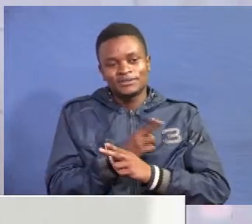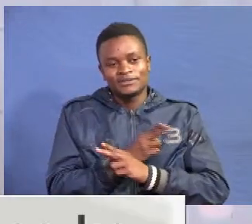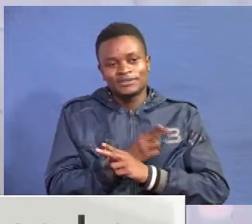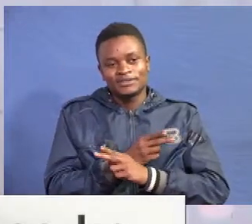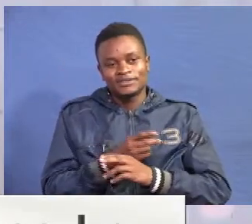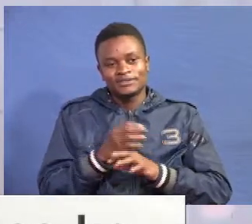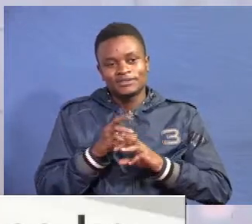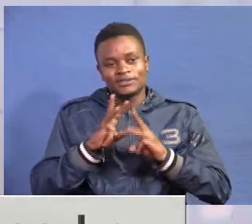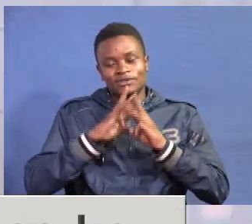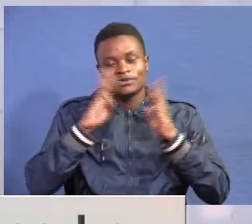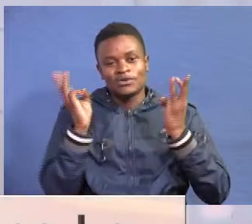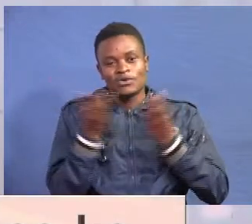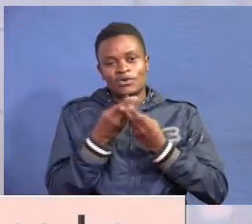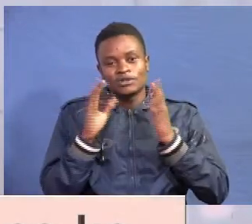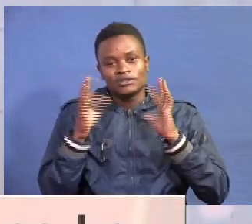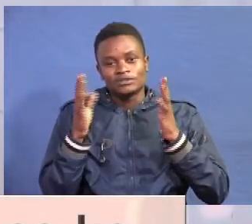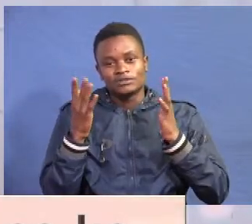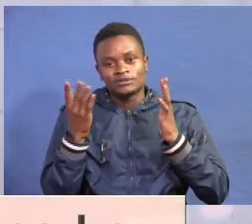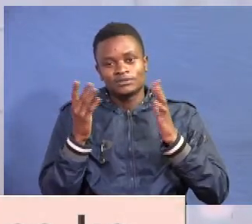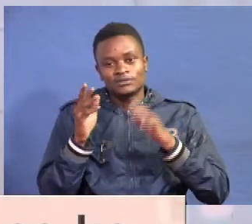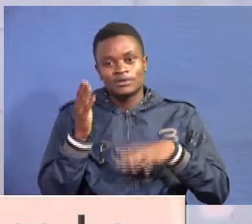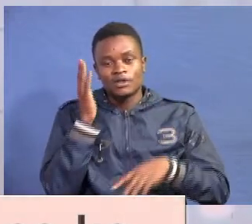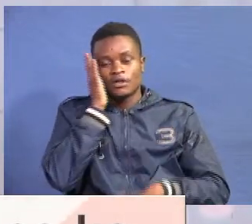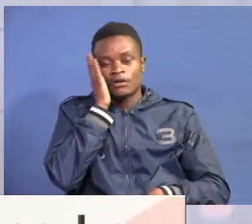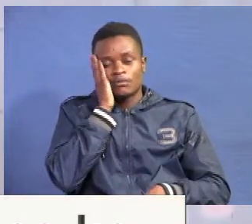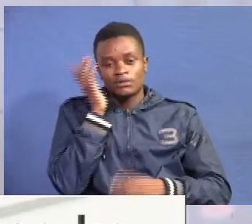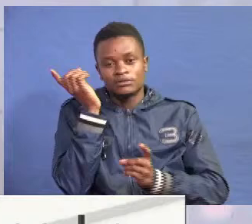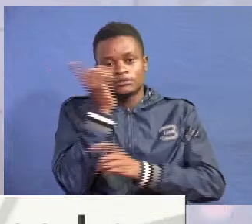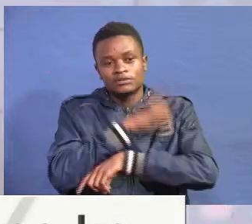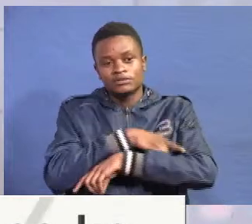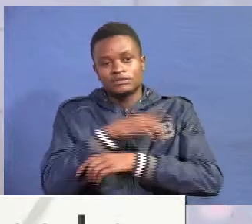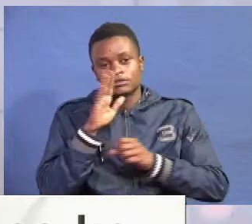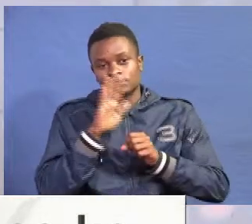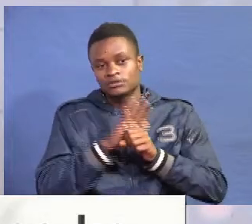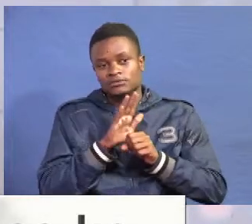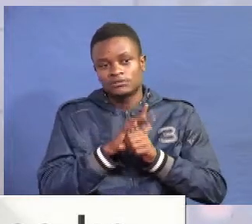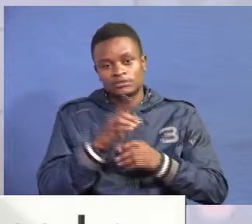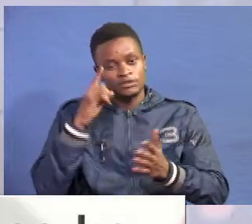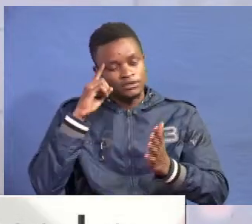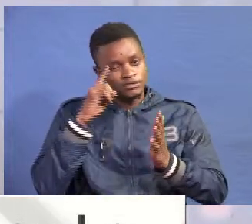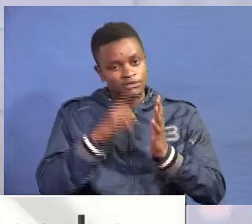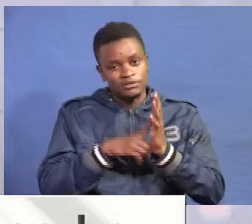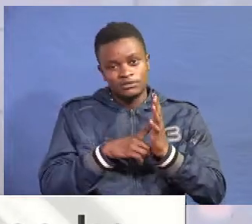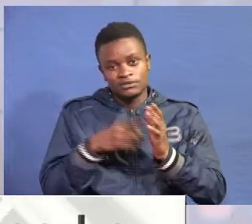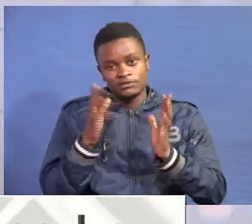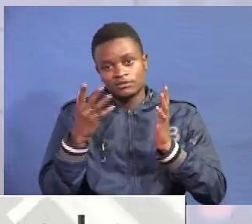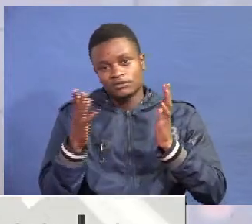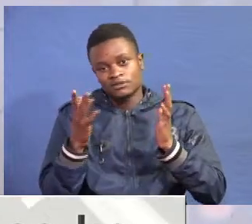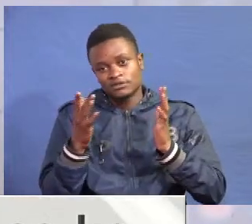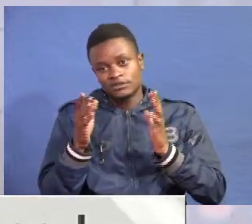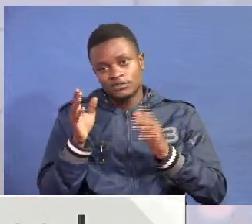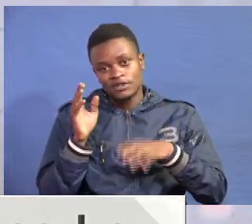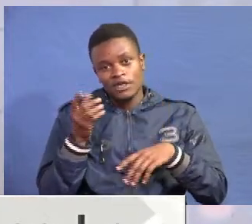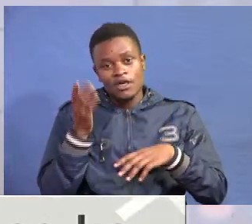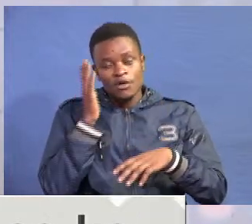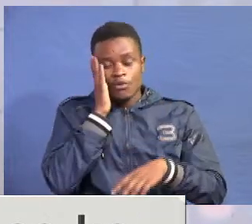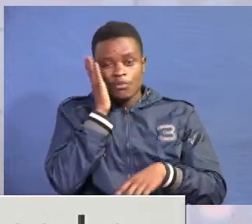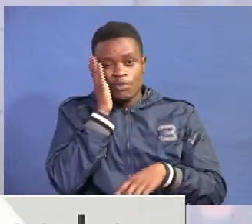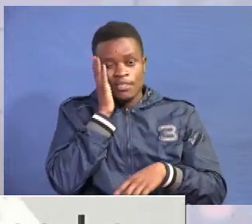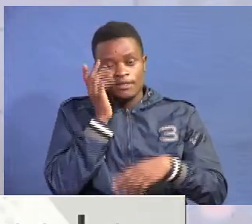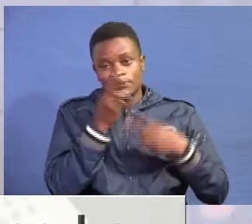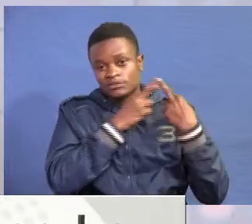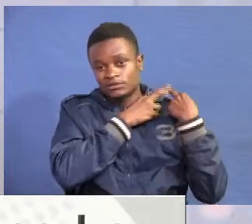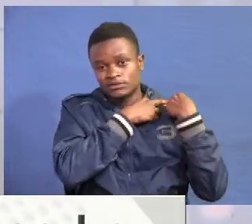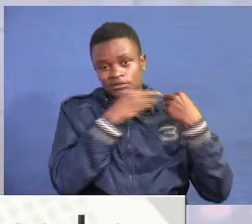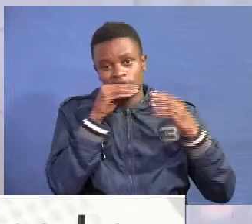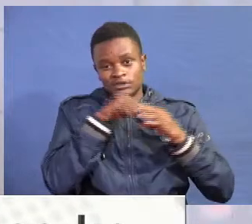world marks International Mother's Day, many take the time to recognize and celebrate the vital role mothers play in raising families